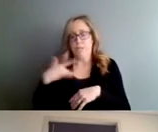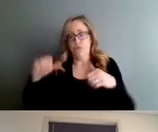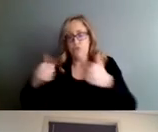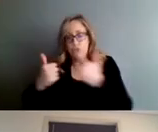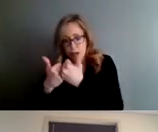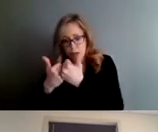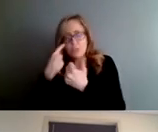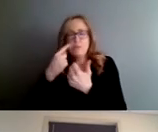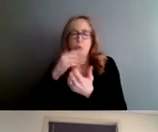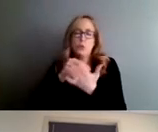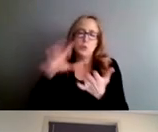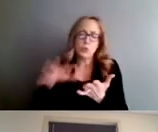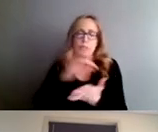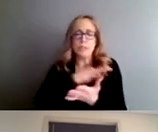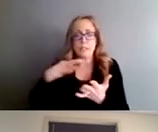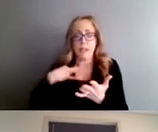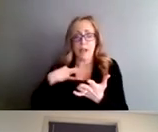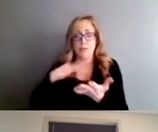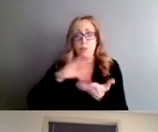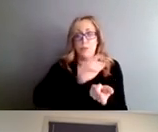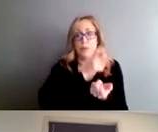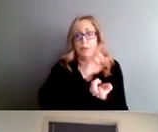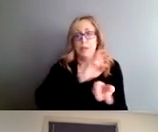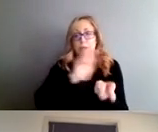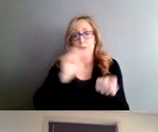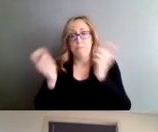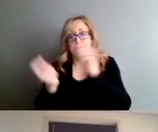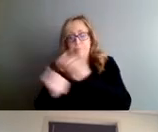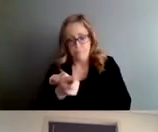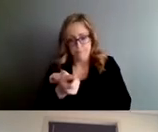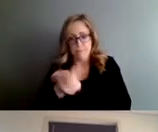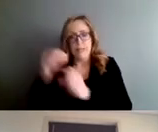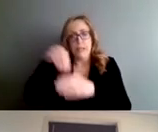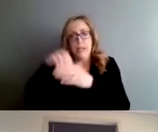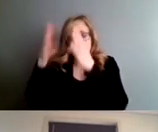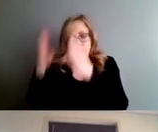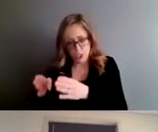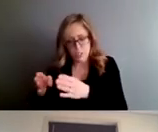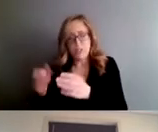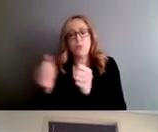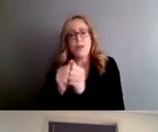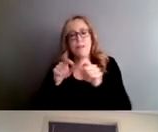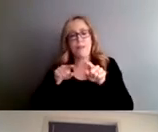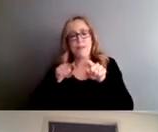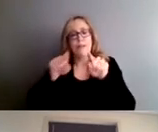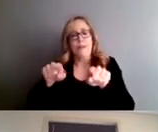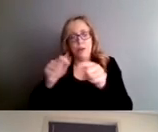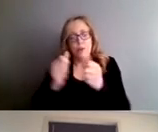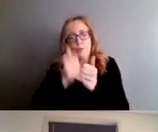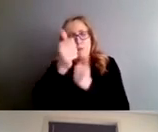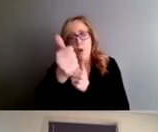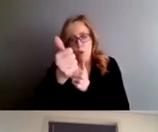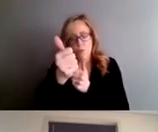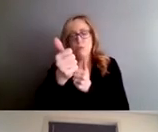students and staff when moving to an in-person model with a concurrent remote instructional